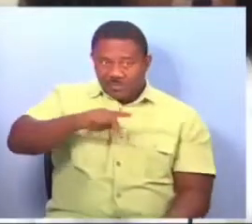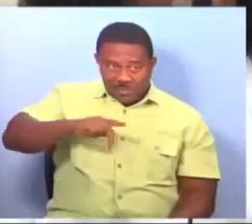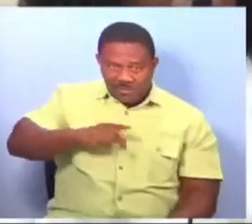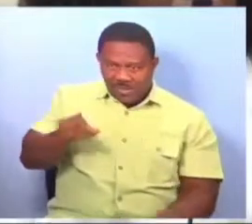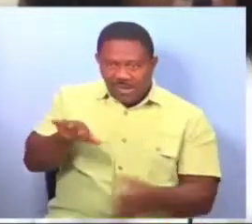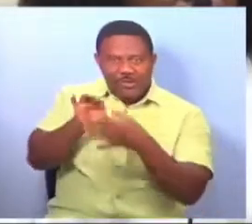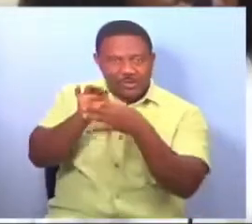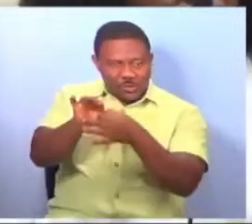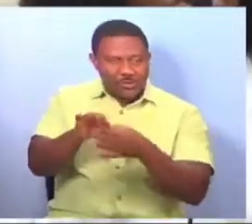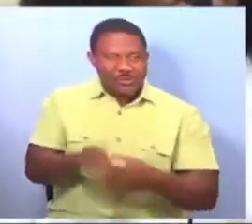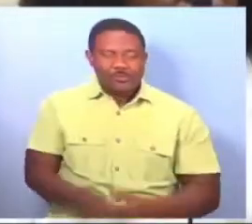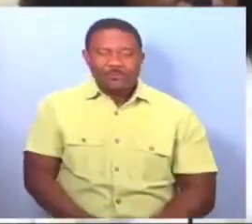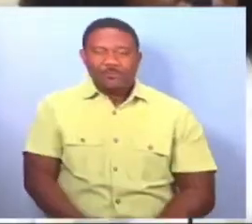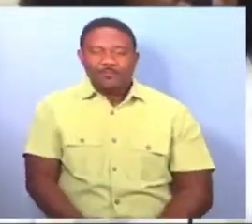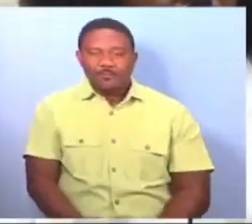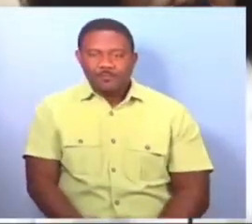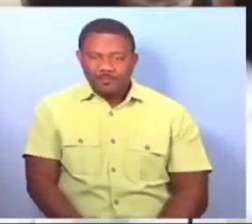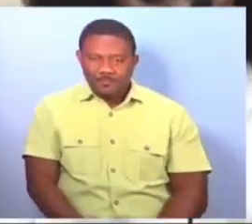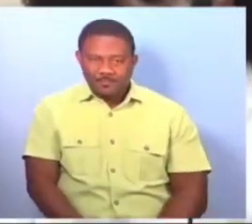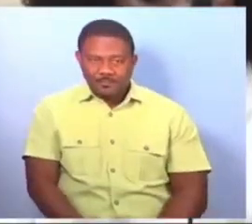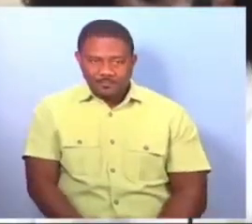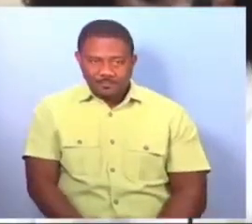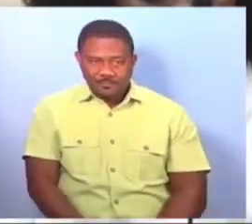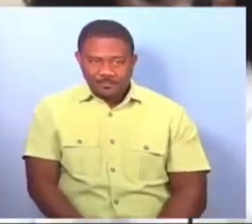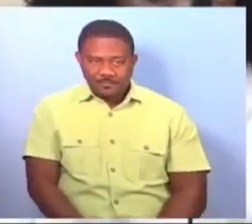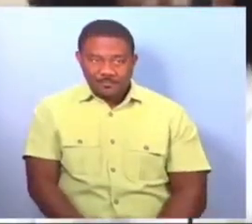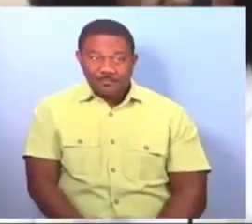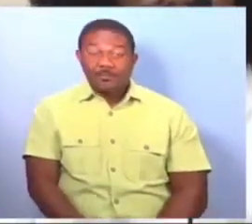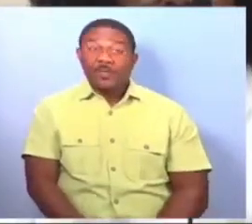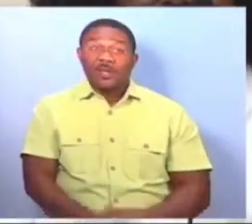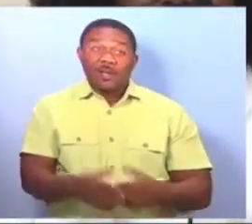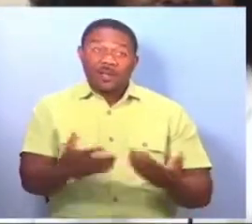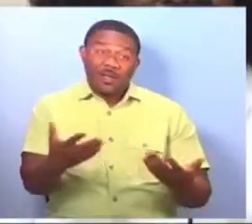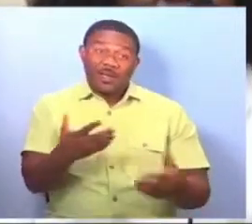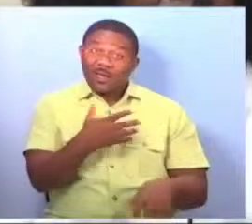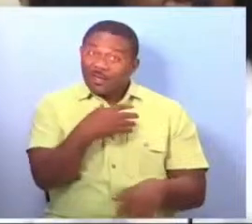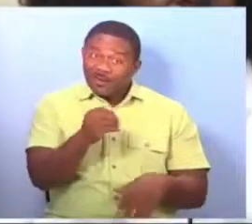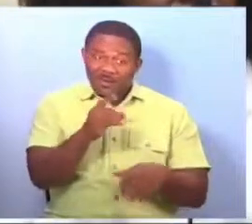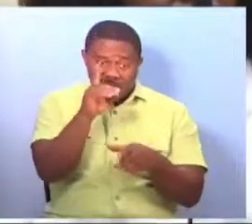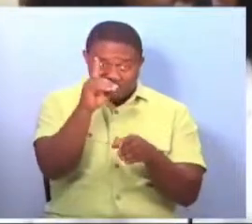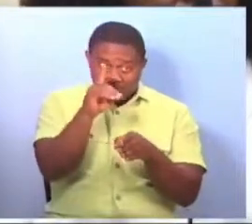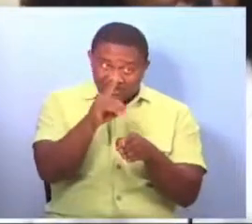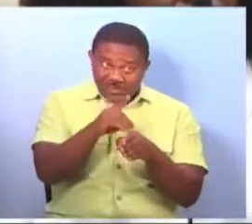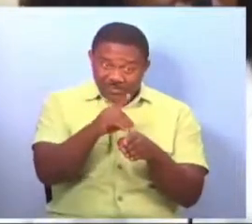parliament, and also joined the disability caucus because of Dr. Emmanuel Mafo.